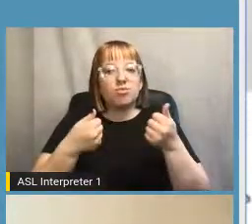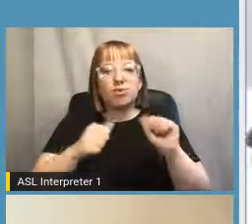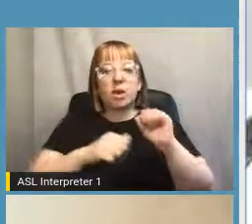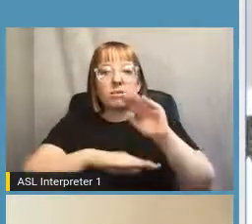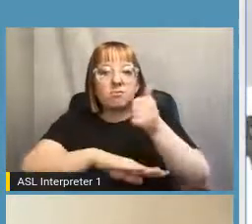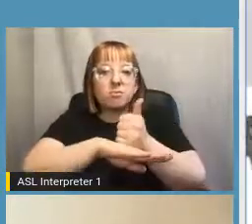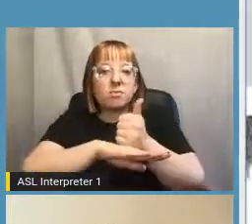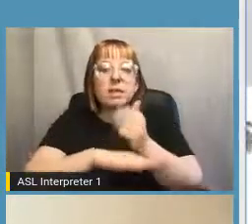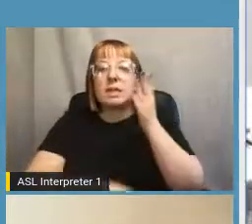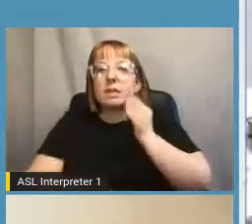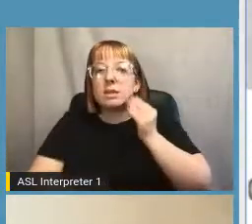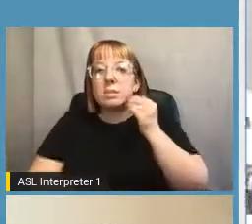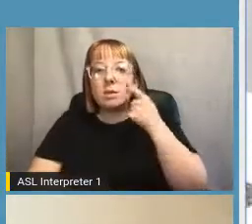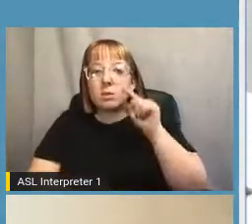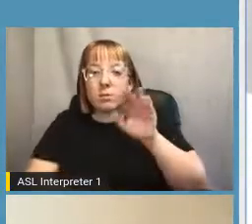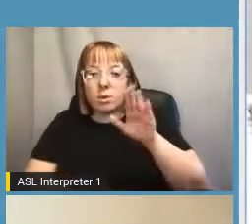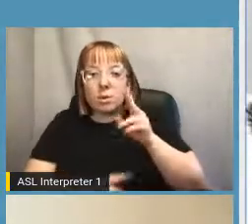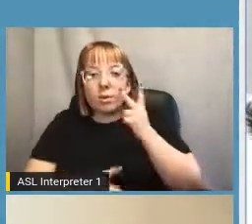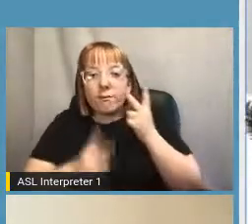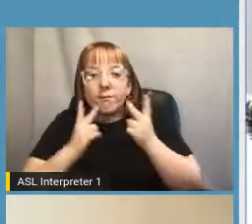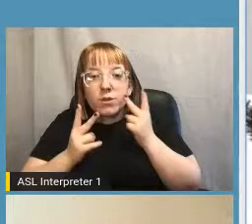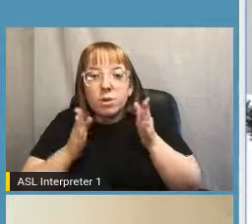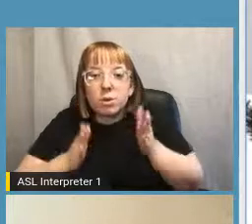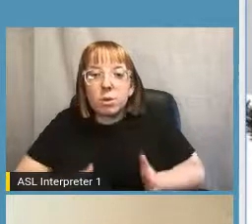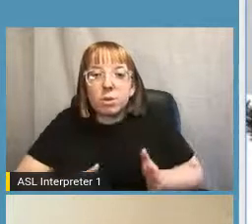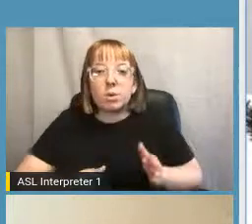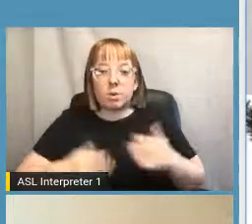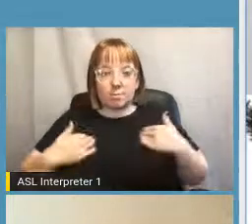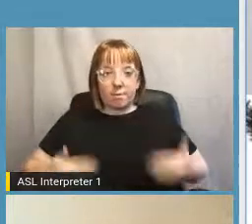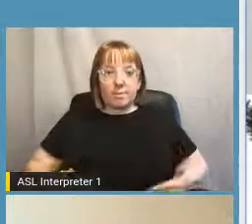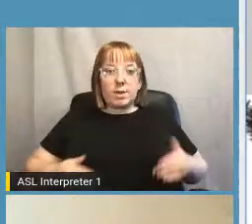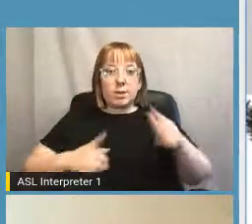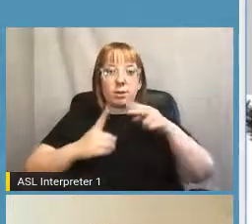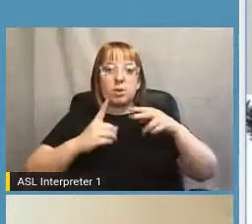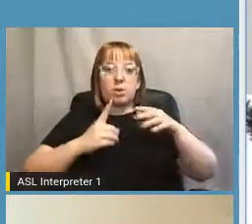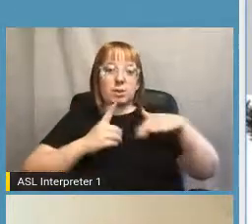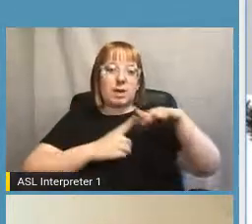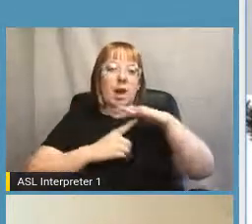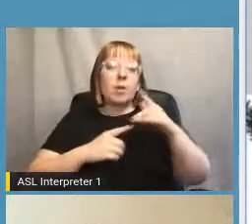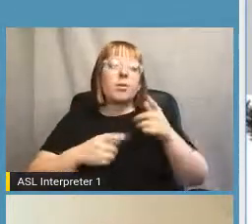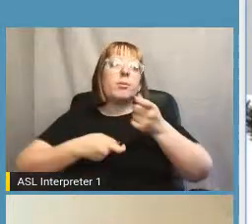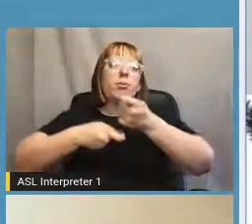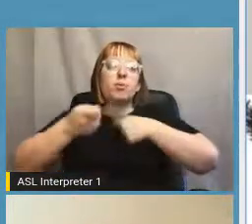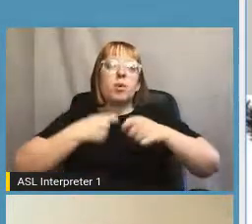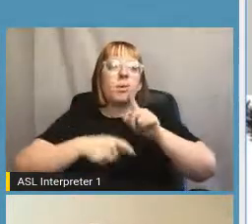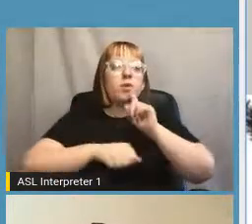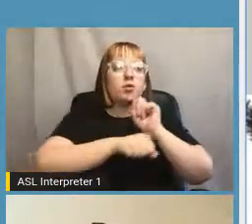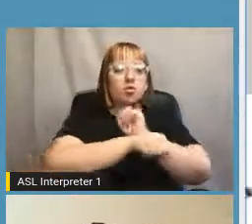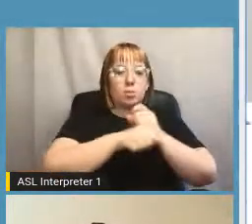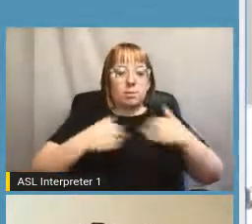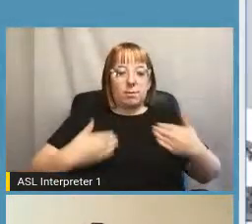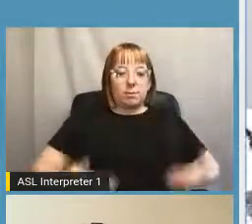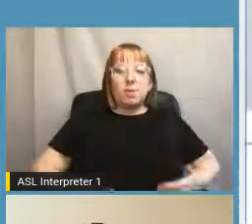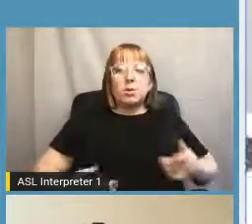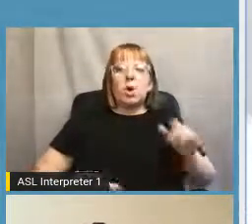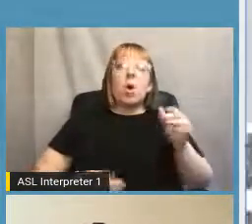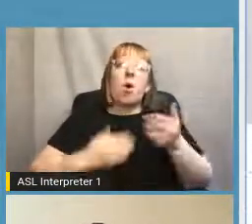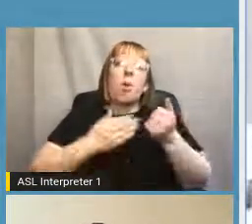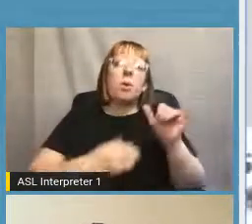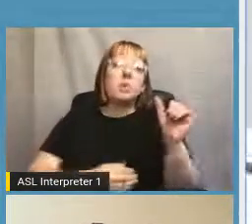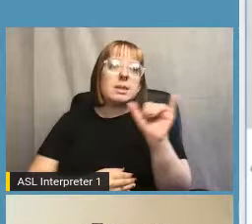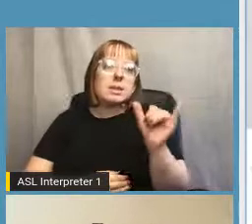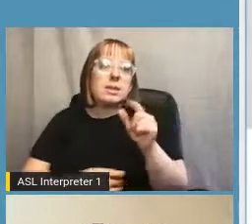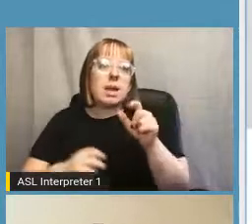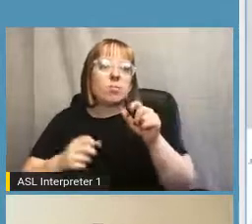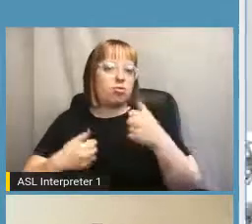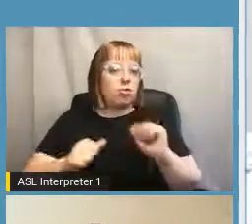an experience that you would see in a physical gallery in real life, but by using different tips and tricks in the